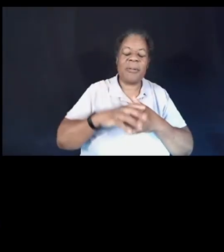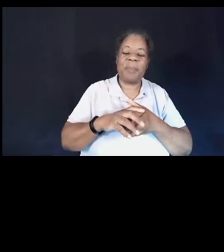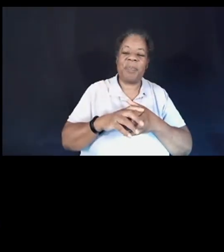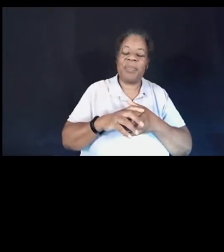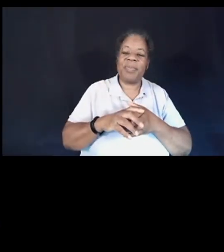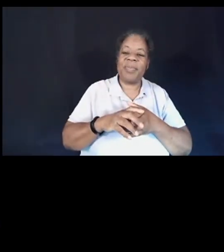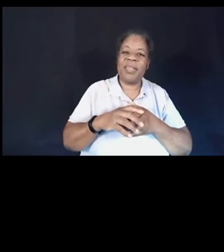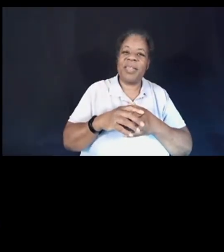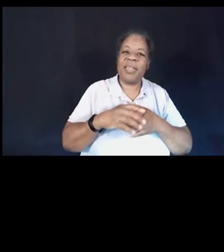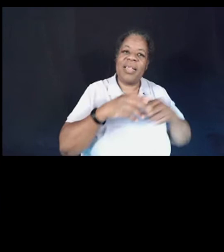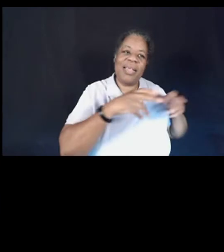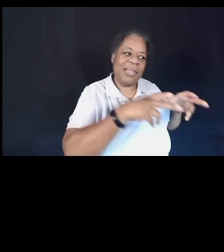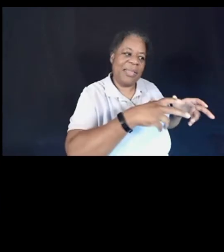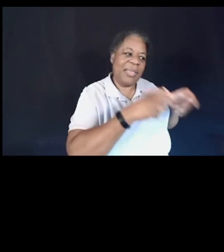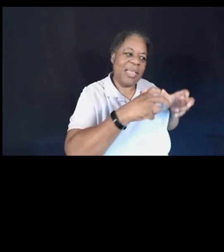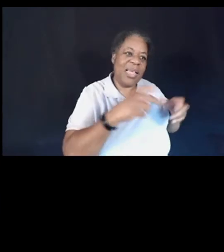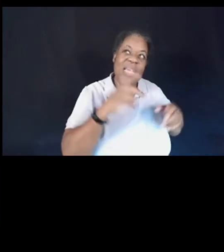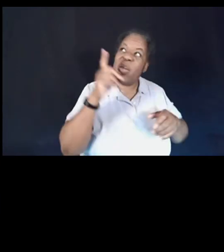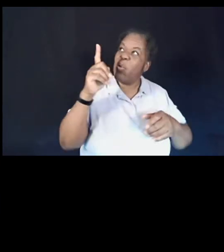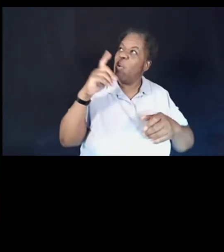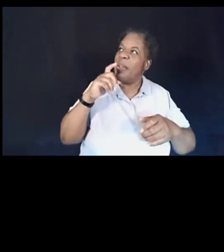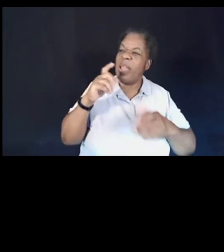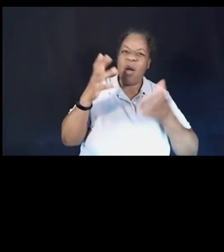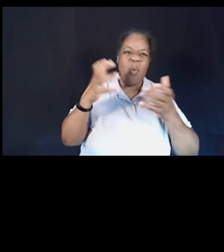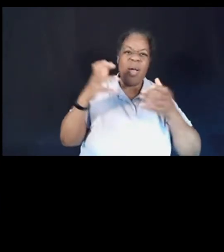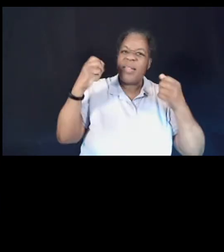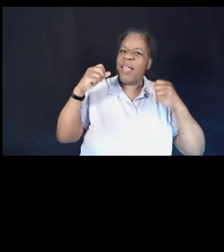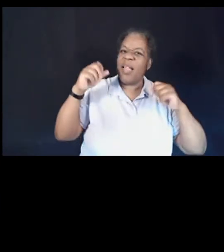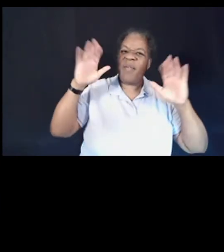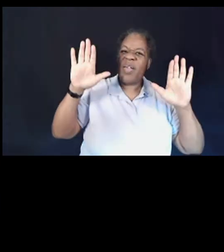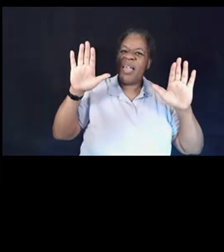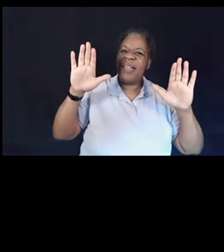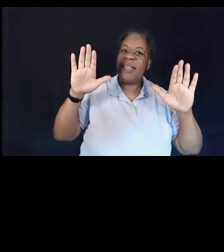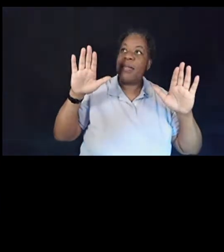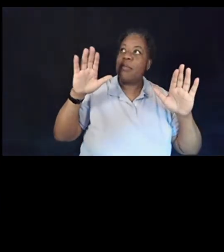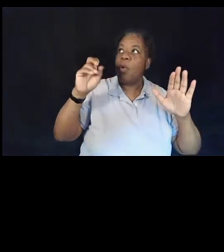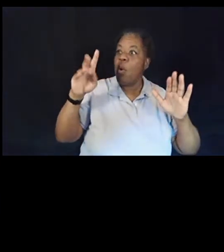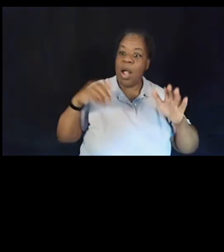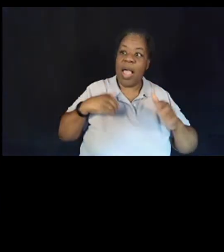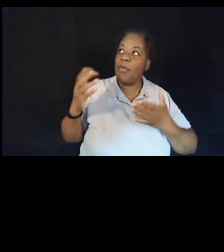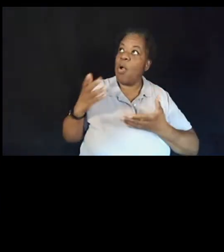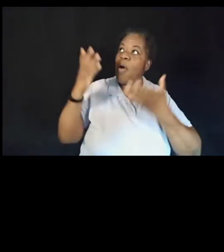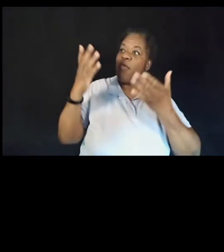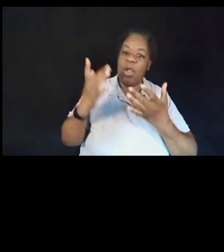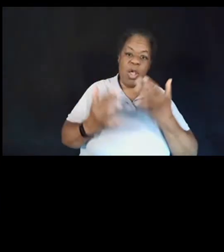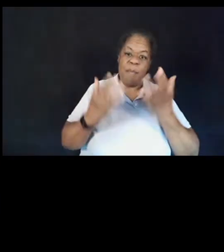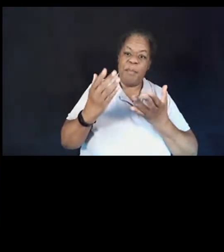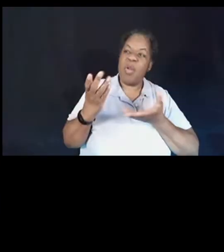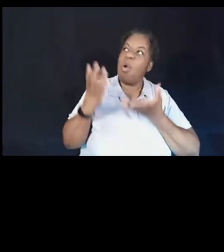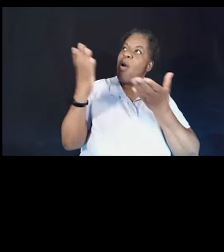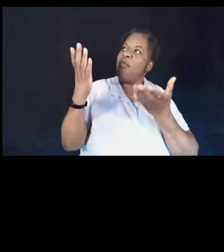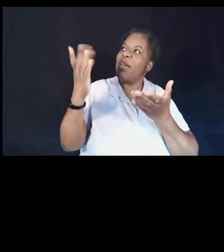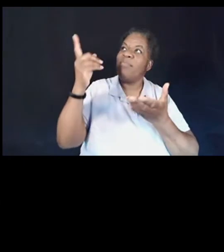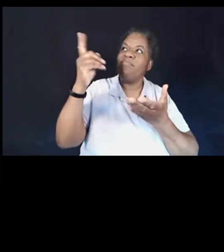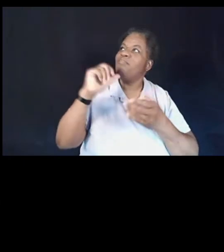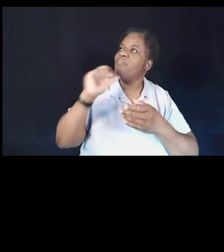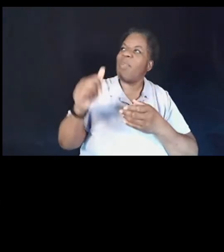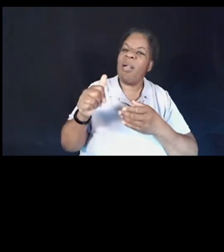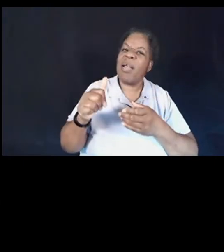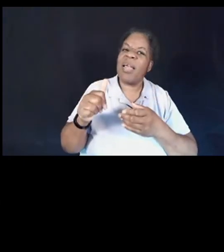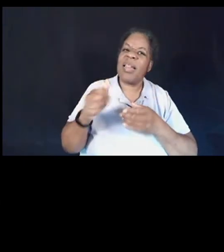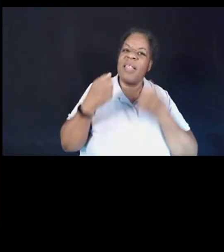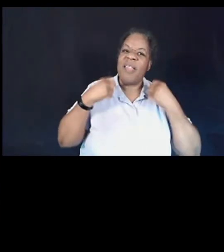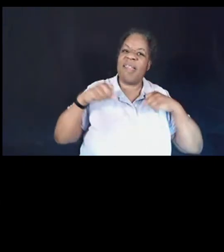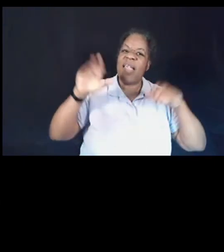desire a sacrifice or I would offer one. You do not want a burnt offering. The sacrifice you desire is a broken